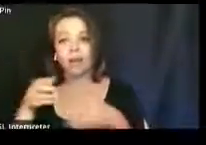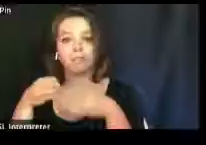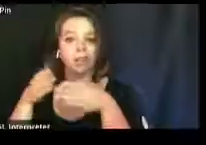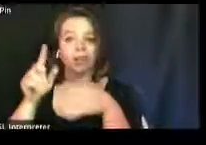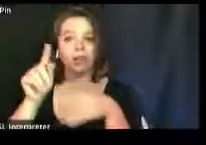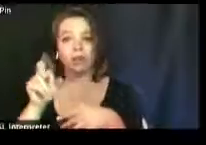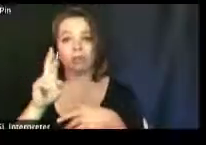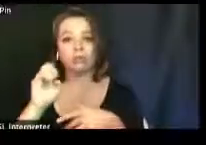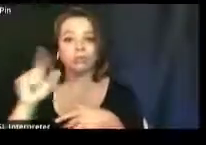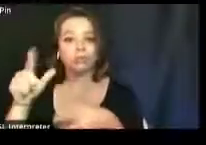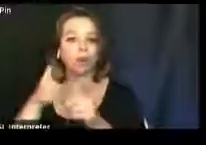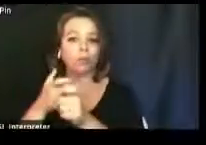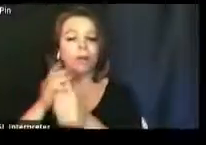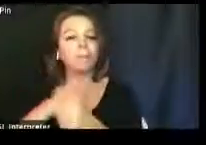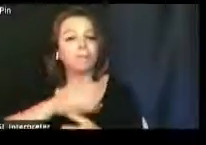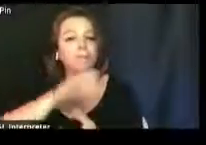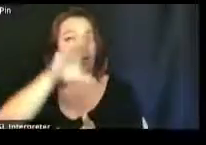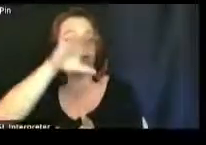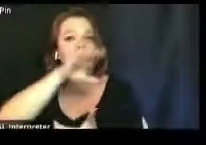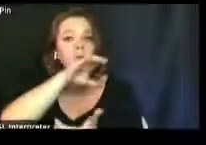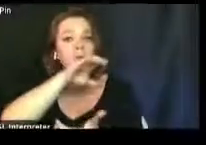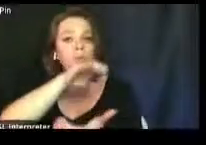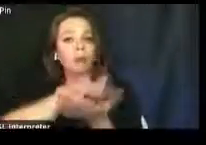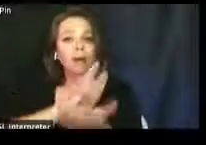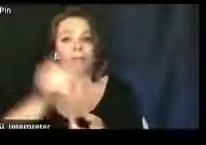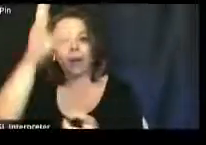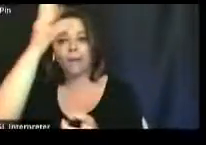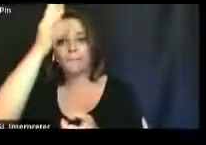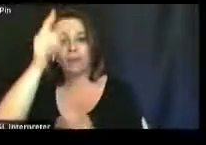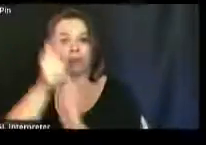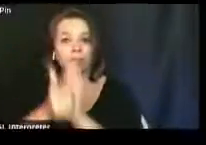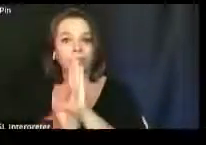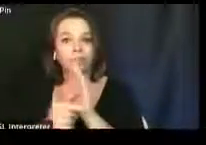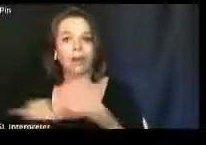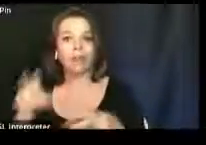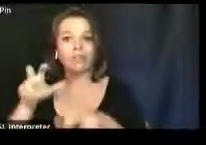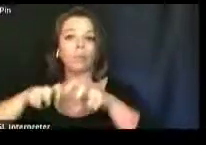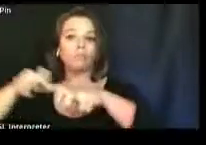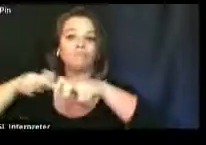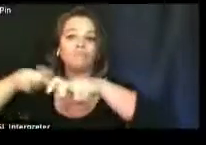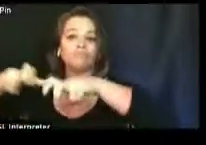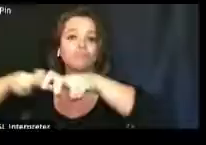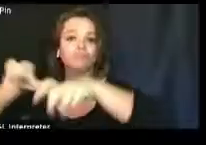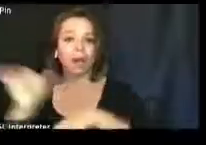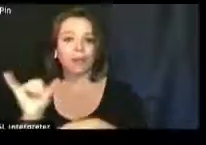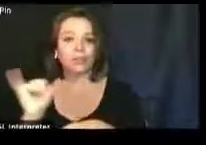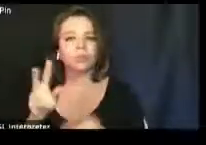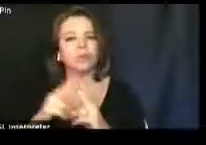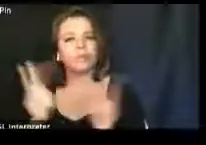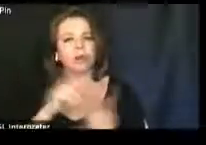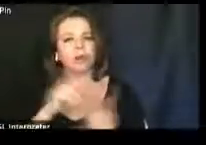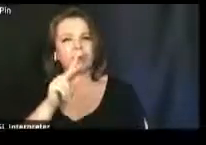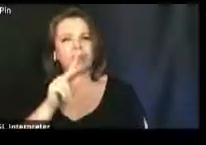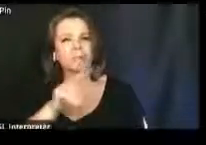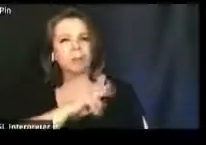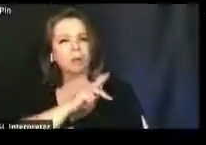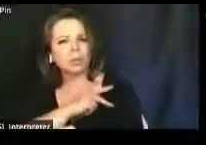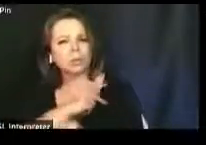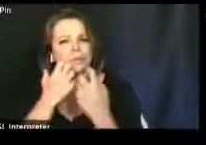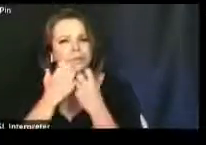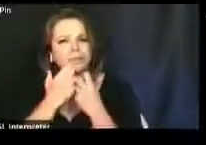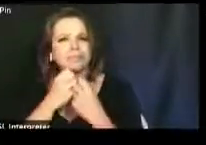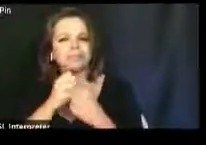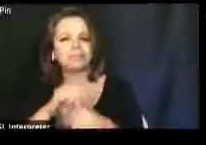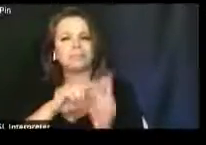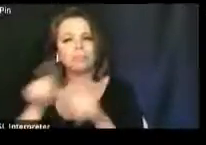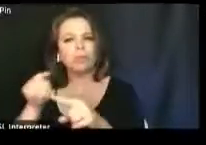running. My wife and my father-in-law do a lot of hiking up in the trails. They're kind of very personal. We go up to Monrovia Canyon